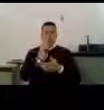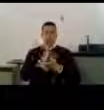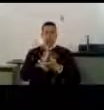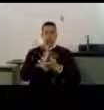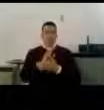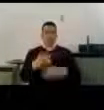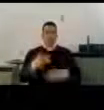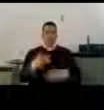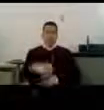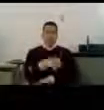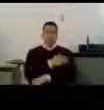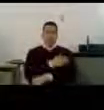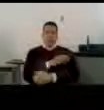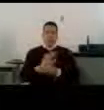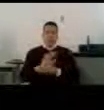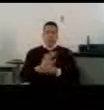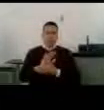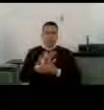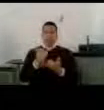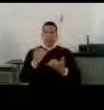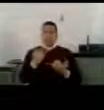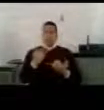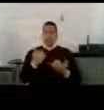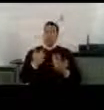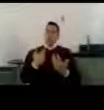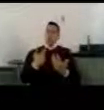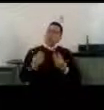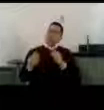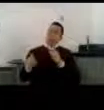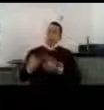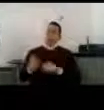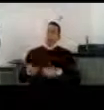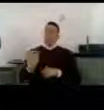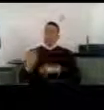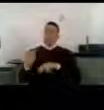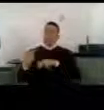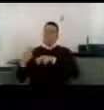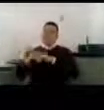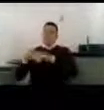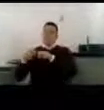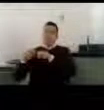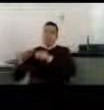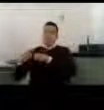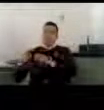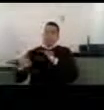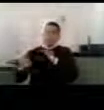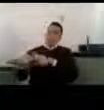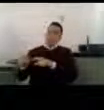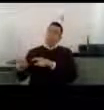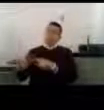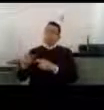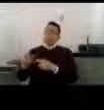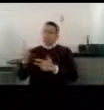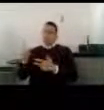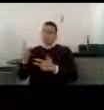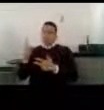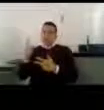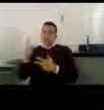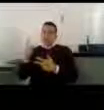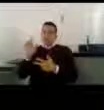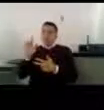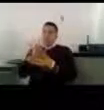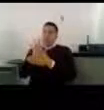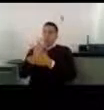like to turn to each of my three panelists to get their responses to Ian. I want to approach this through the lens of our past, present, and